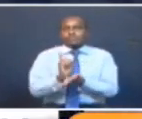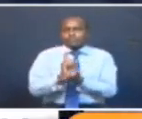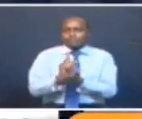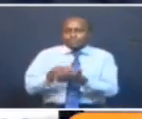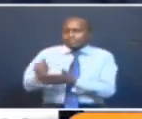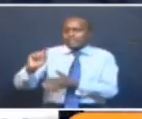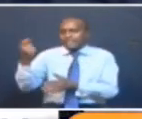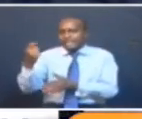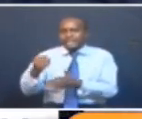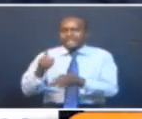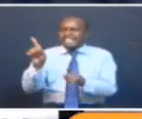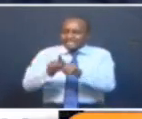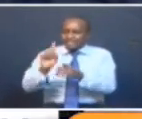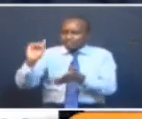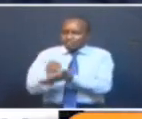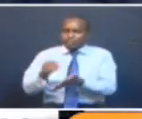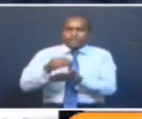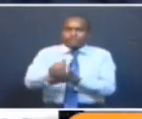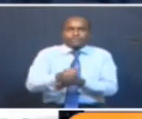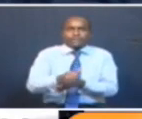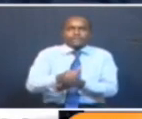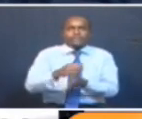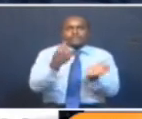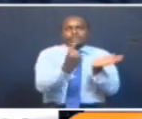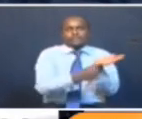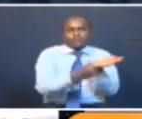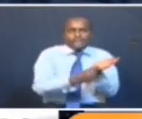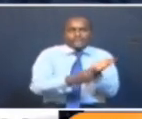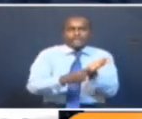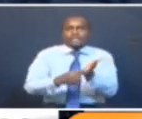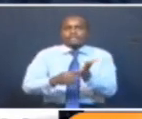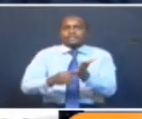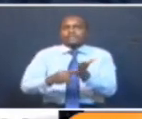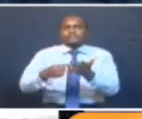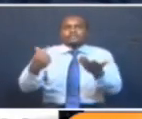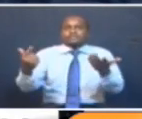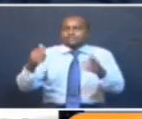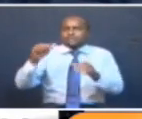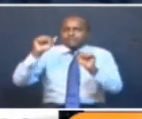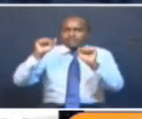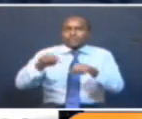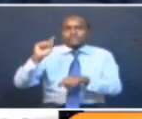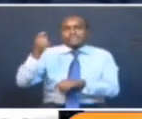Tanzania, you can use it in Kampala, that you can use it in Mombasa.